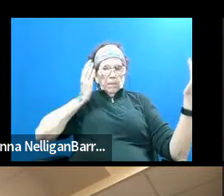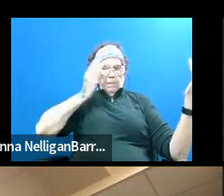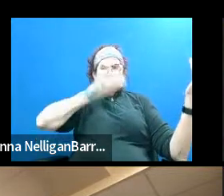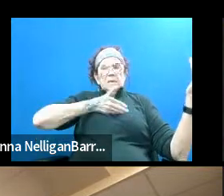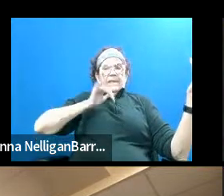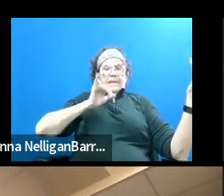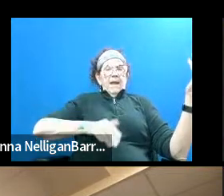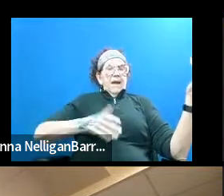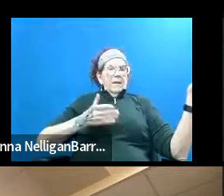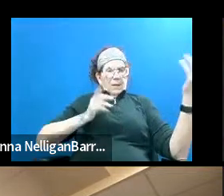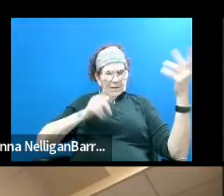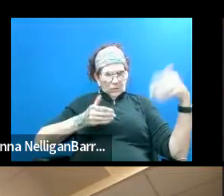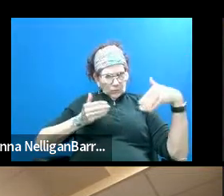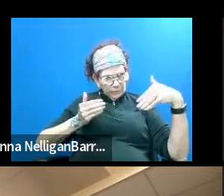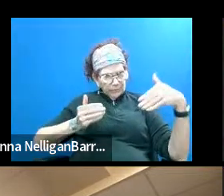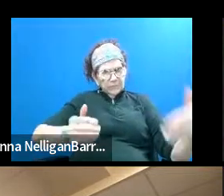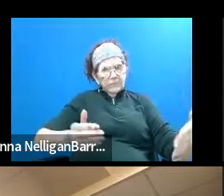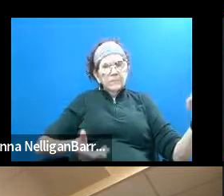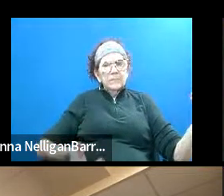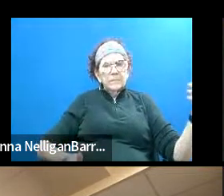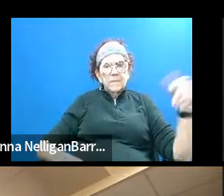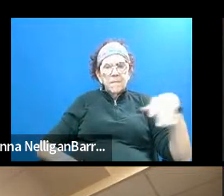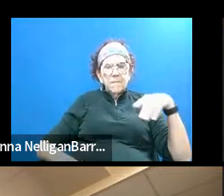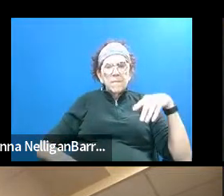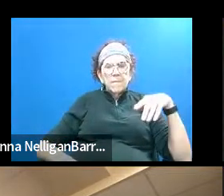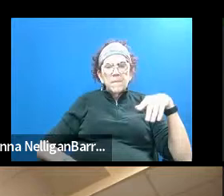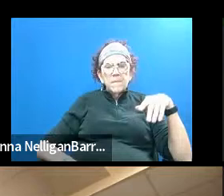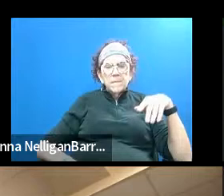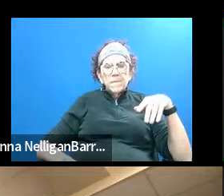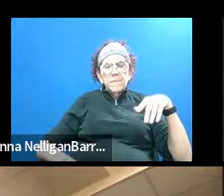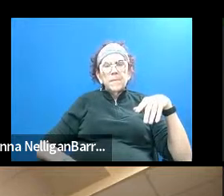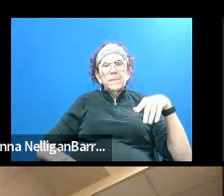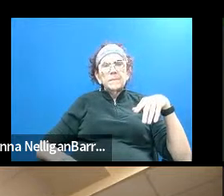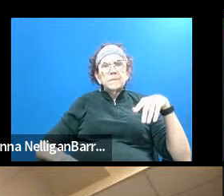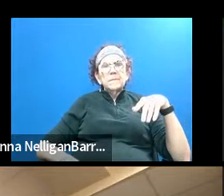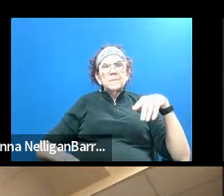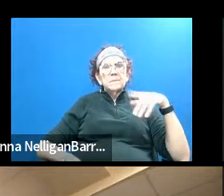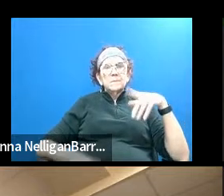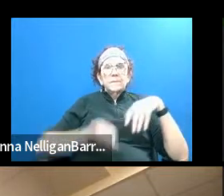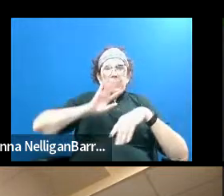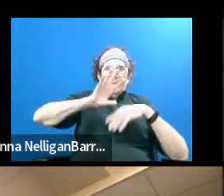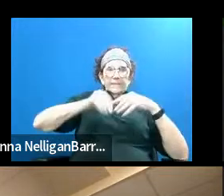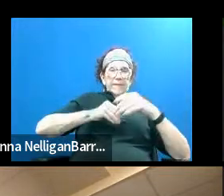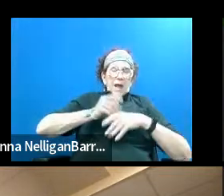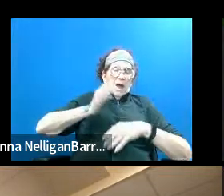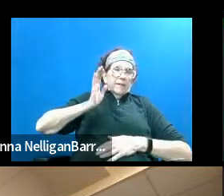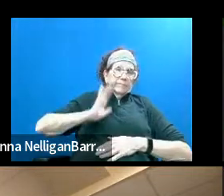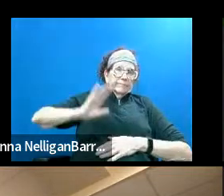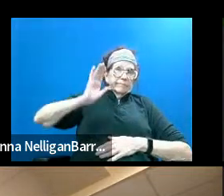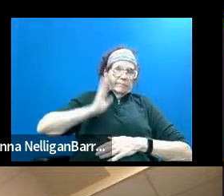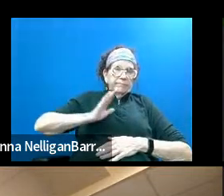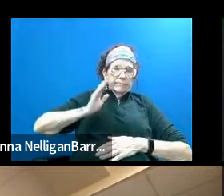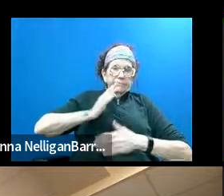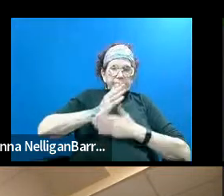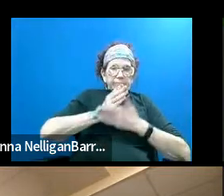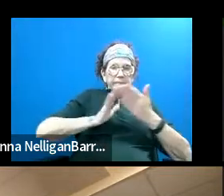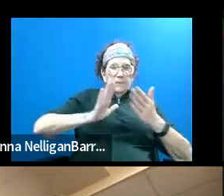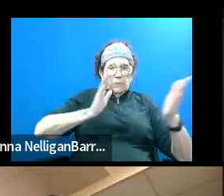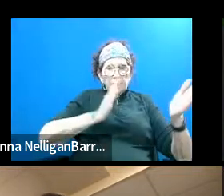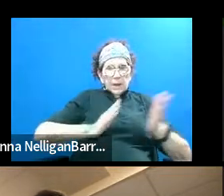knows. But she's been involved with the previous iterations of this process and knows how important that